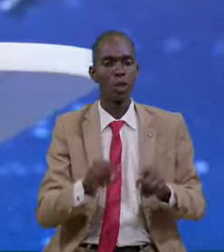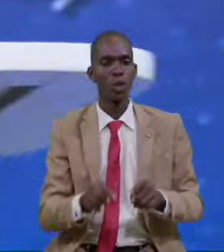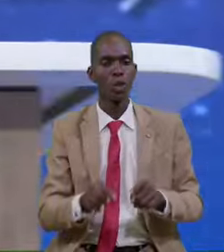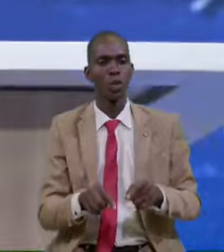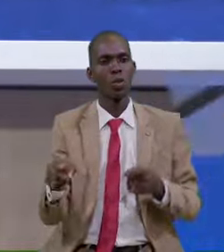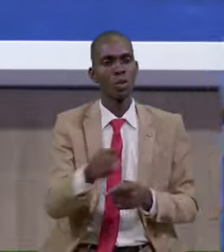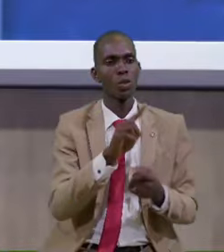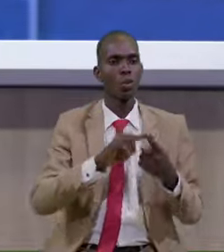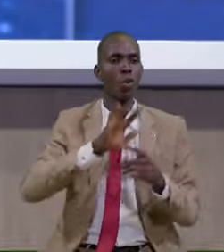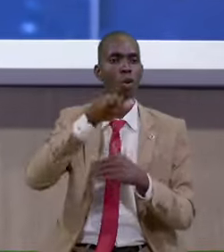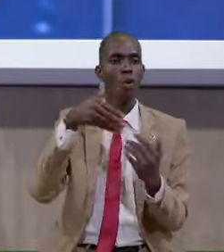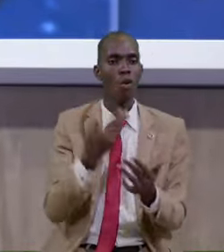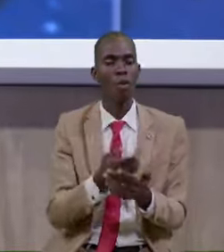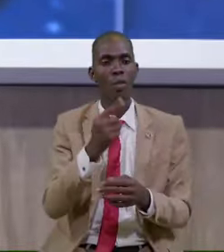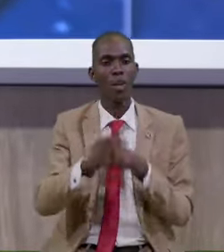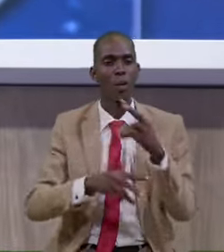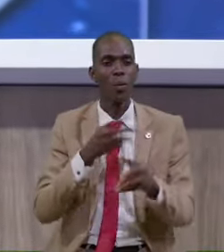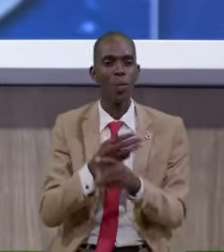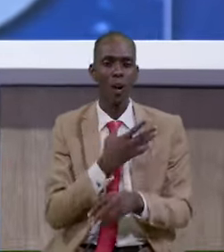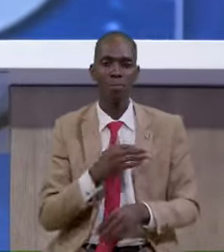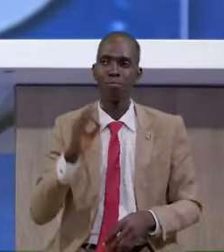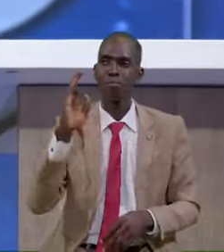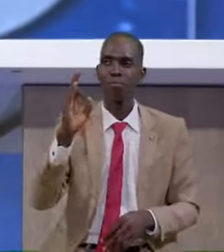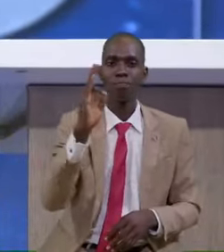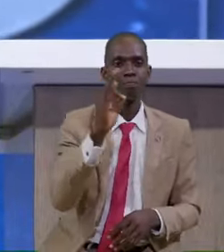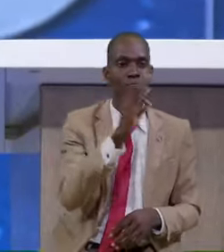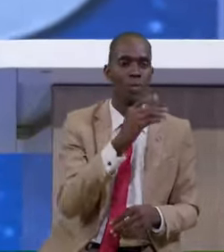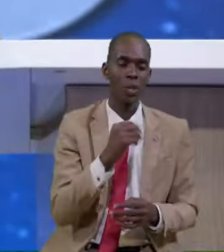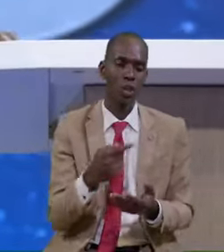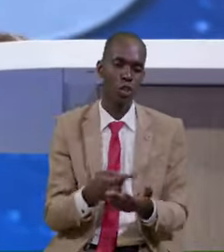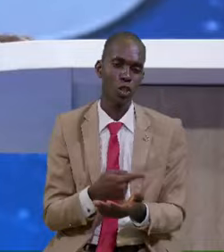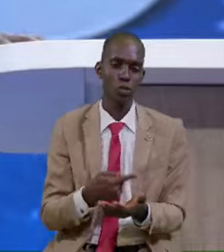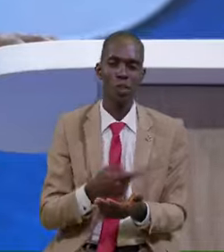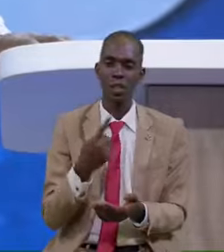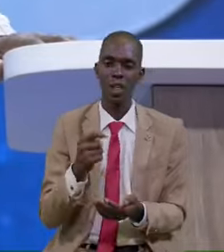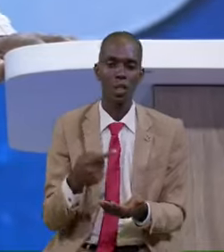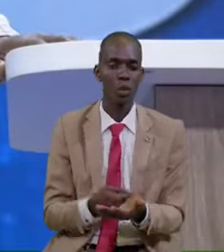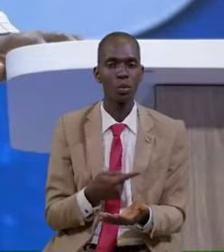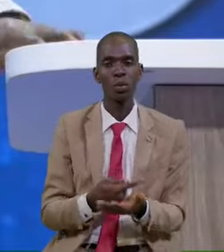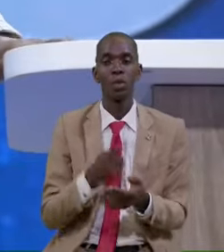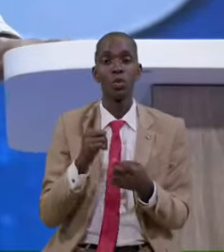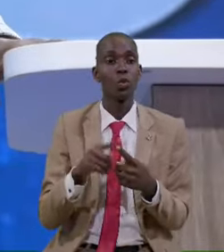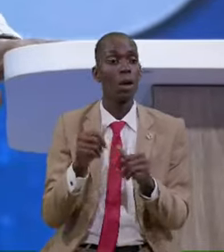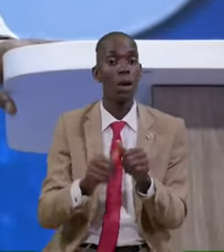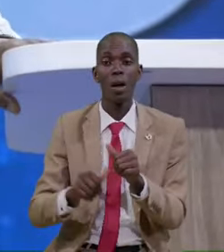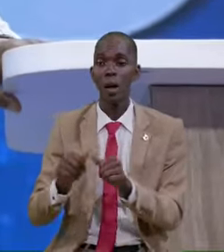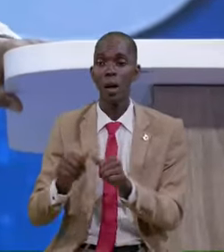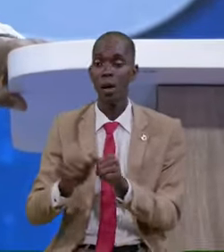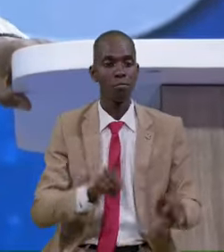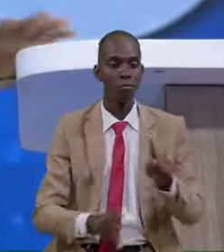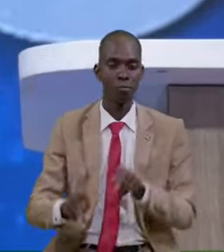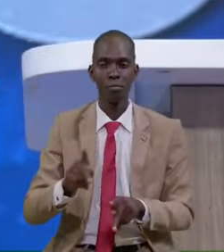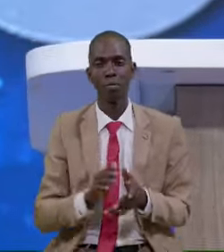the world and preach the gospel, the gospel to every creature. What's